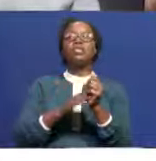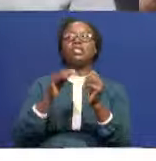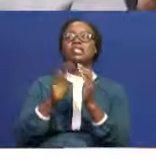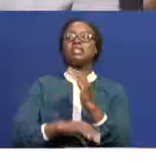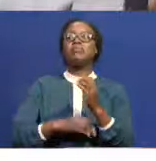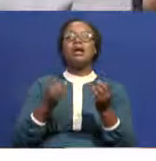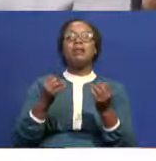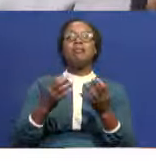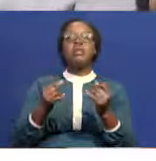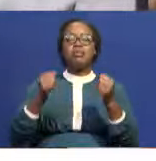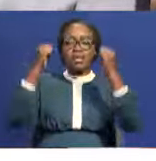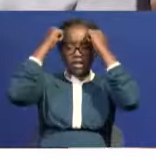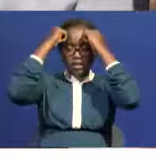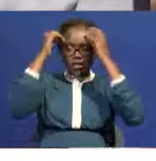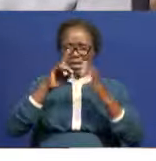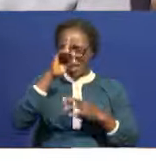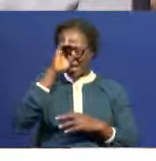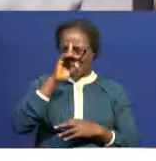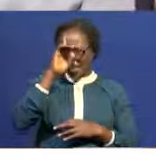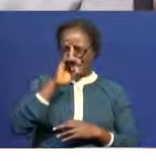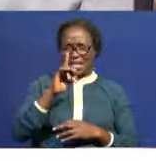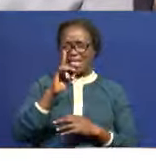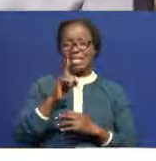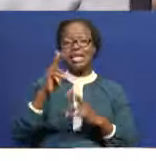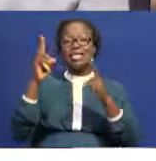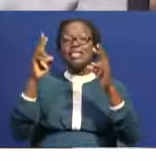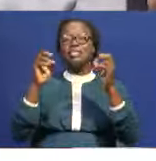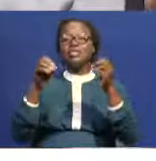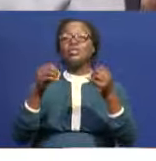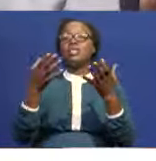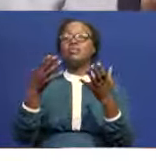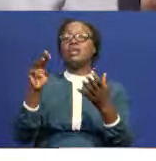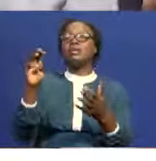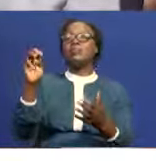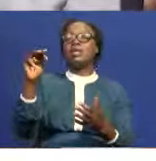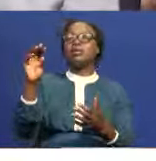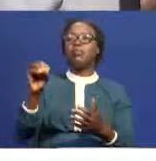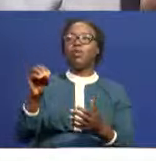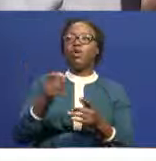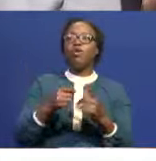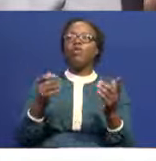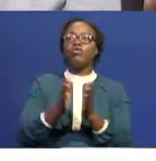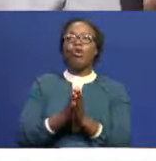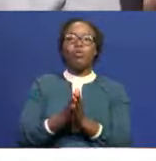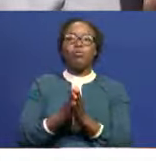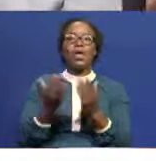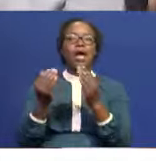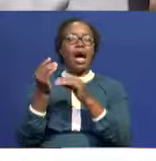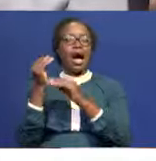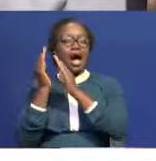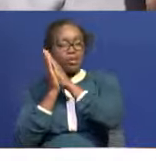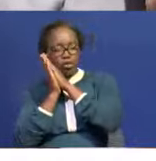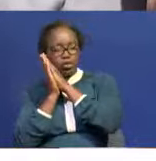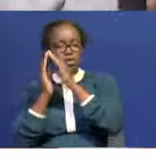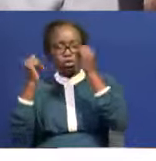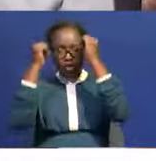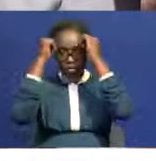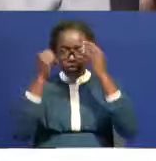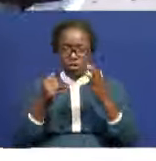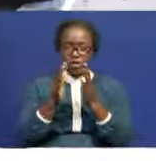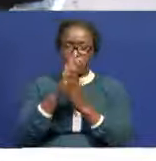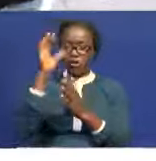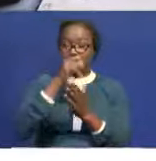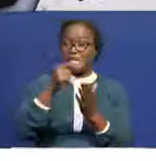many students issues which we will later give her memoranda, from accommodation fee to the students fee to the missing